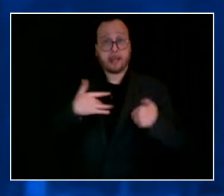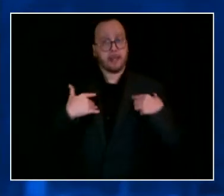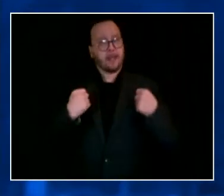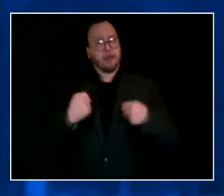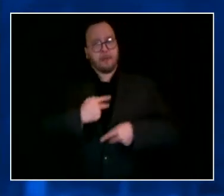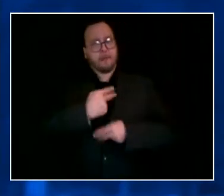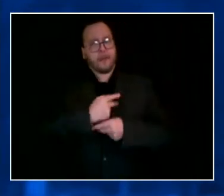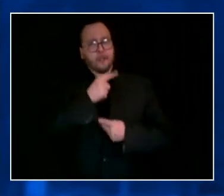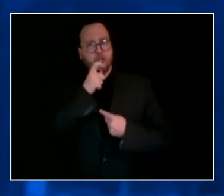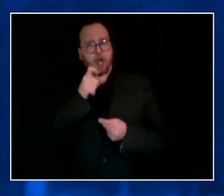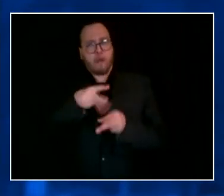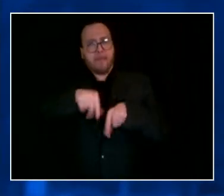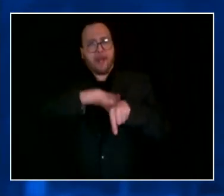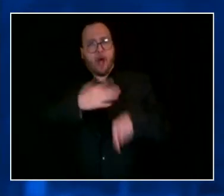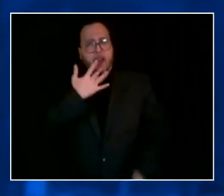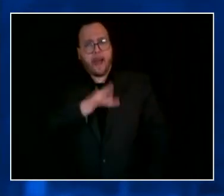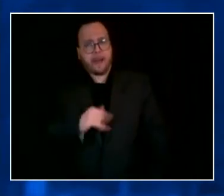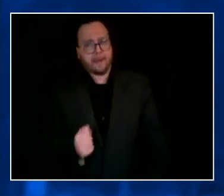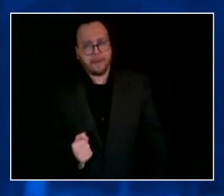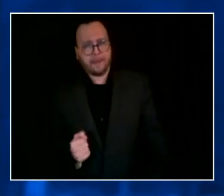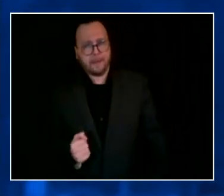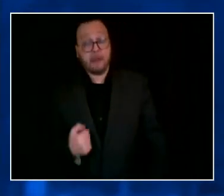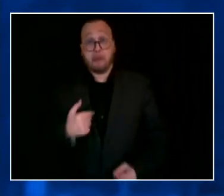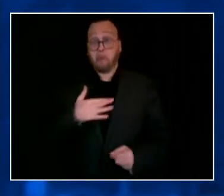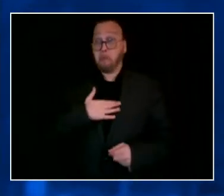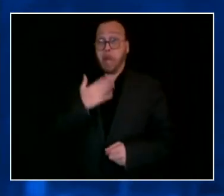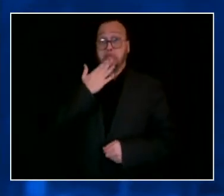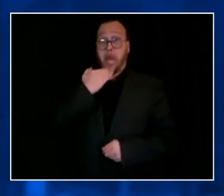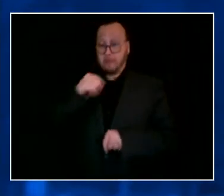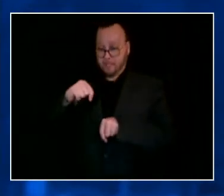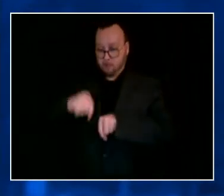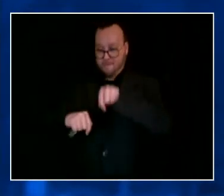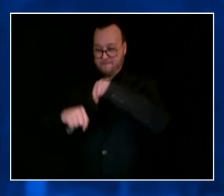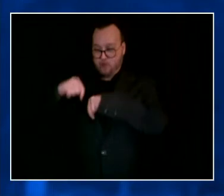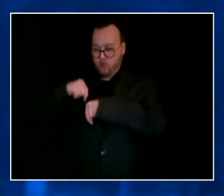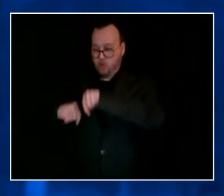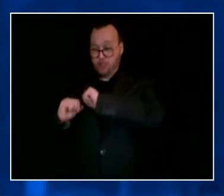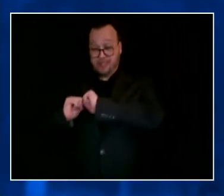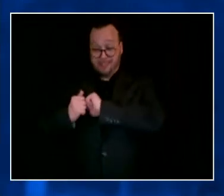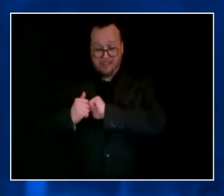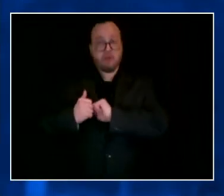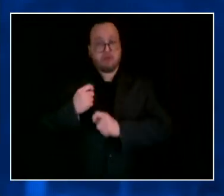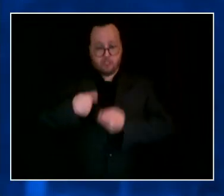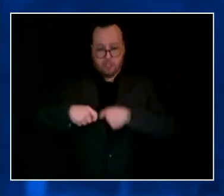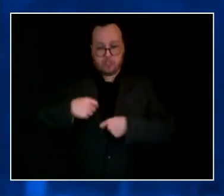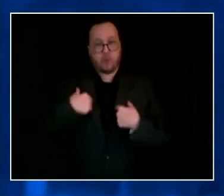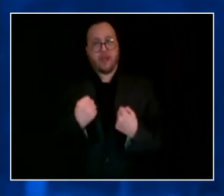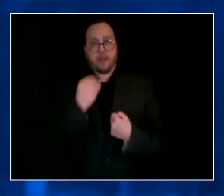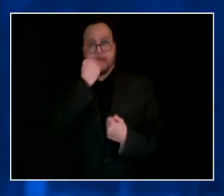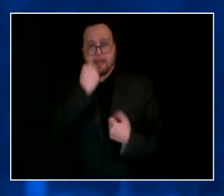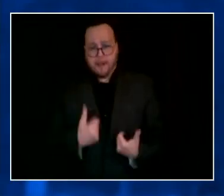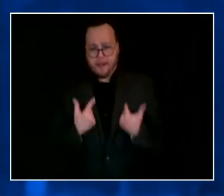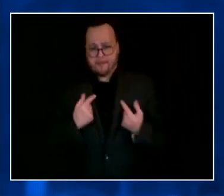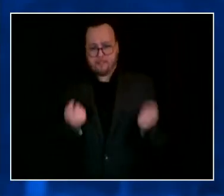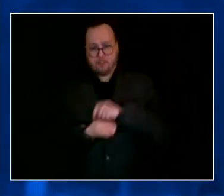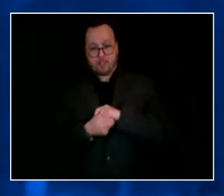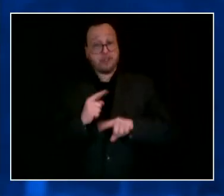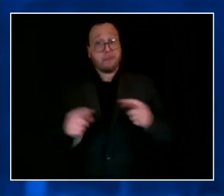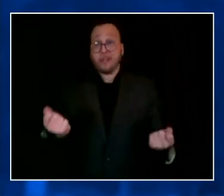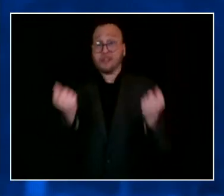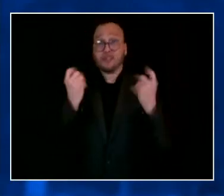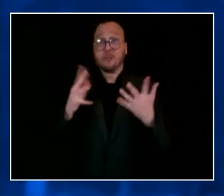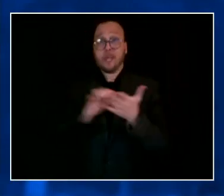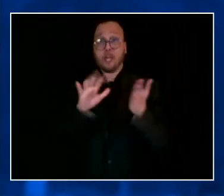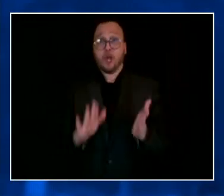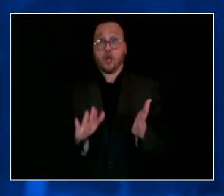luck. I was able to reverse my diabetes through healthy eating and lifestyle changes, but too many New Yorkers have not been as